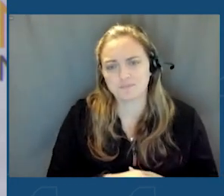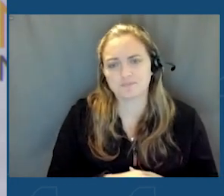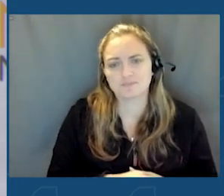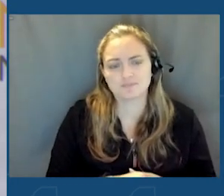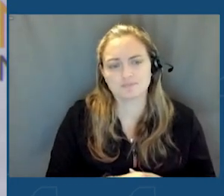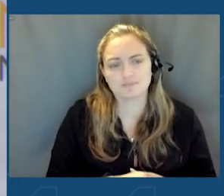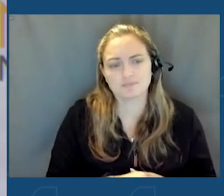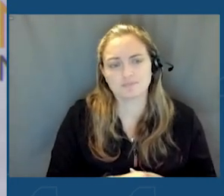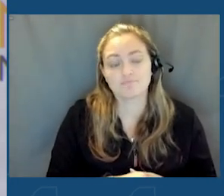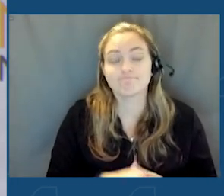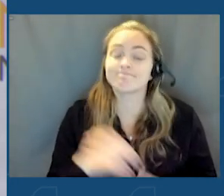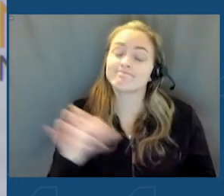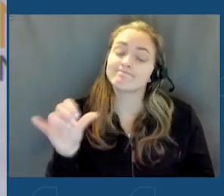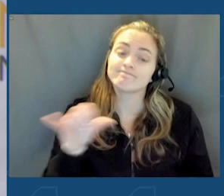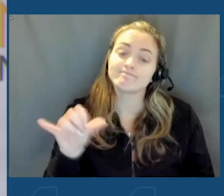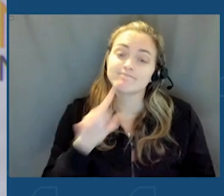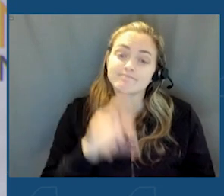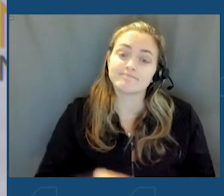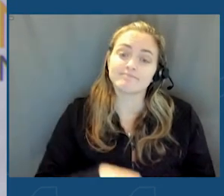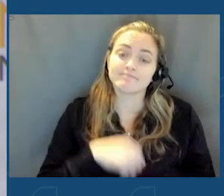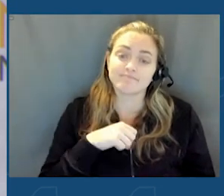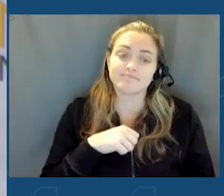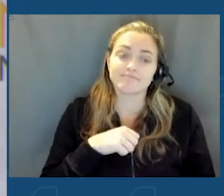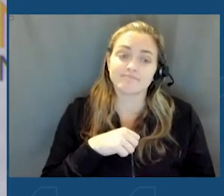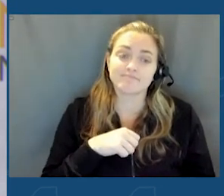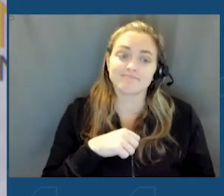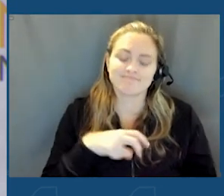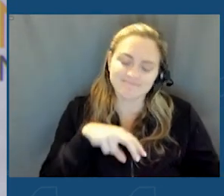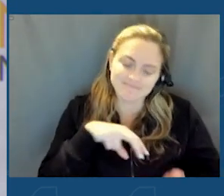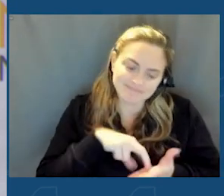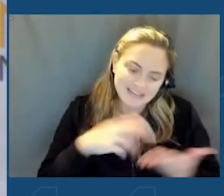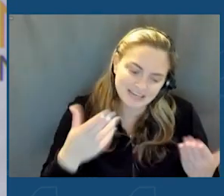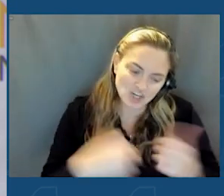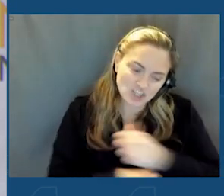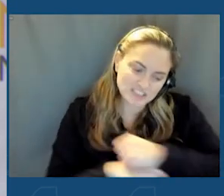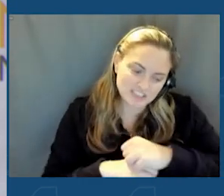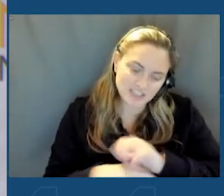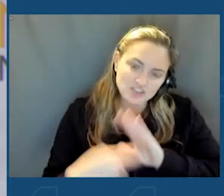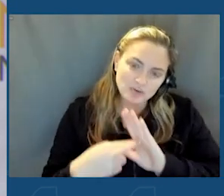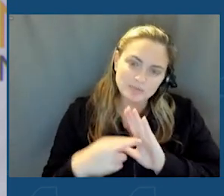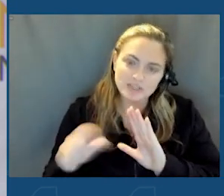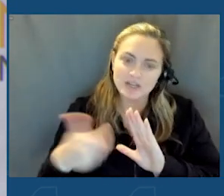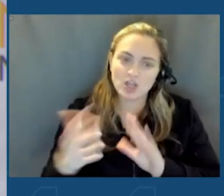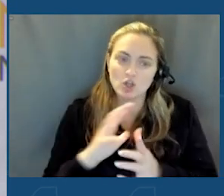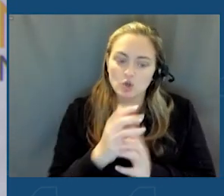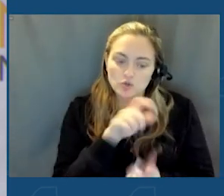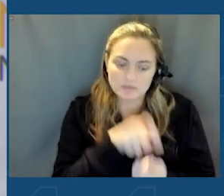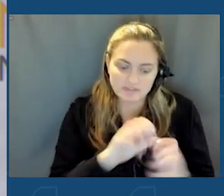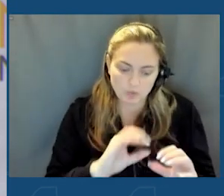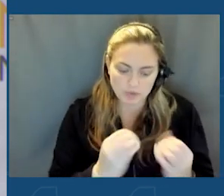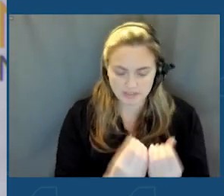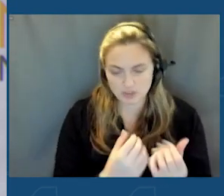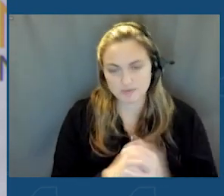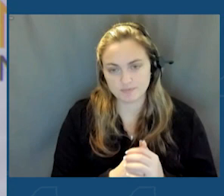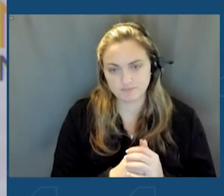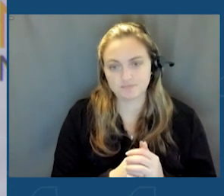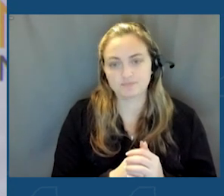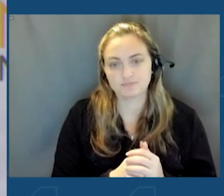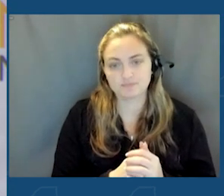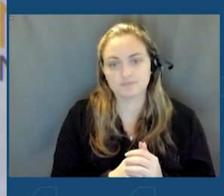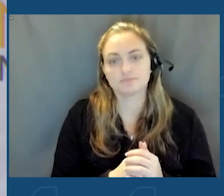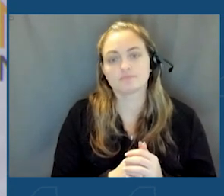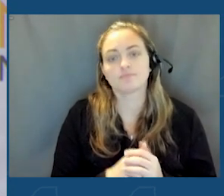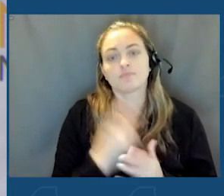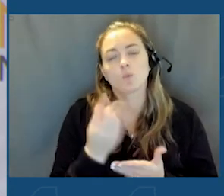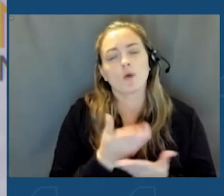I'm also really proud that I get to stand on this stage and represent other culturally specific organizations. One thing we